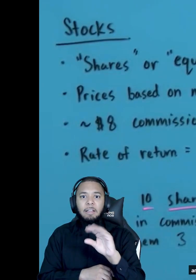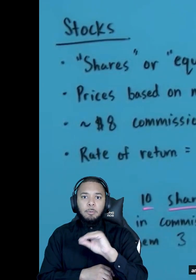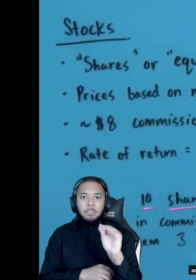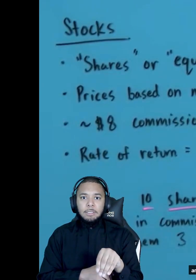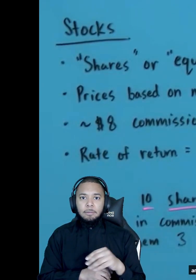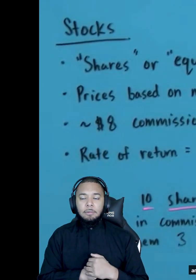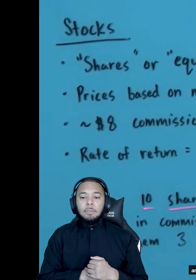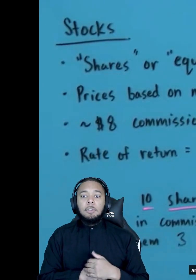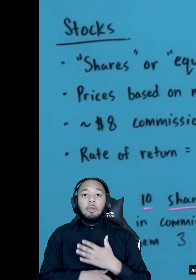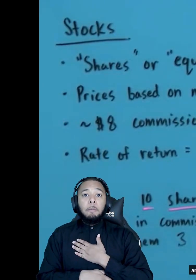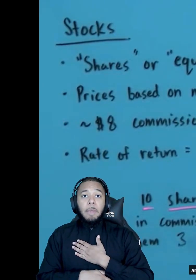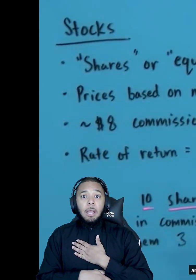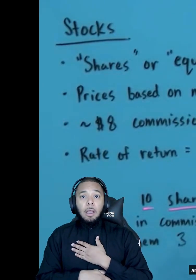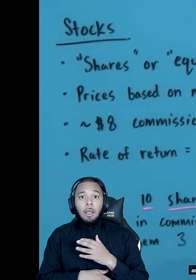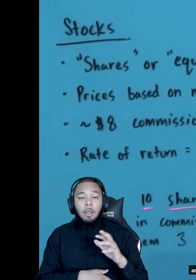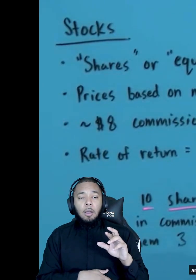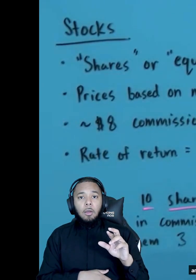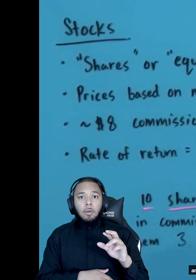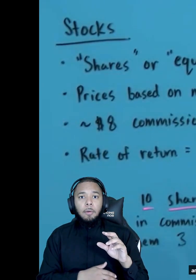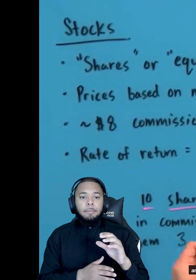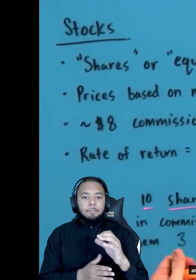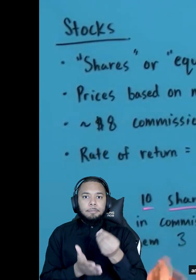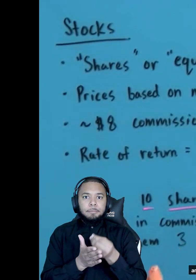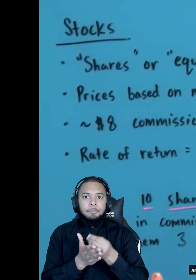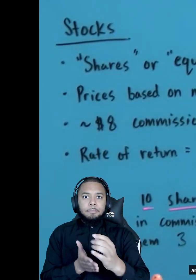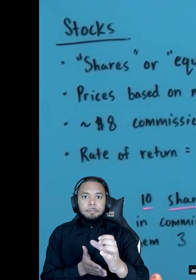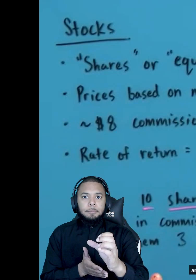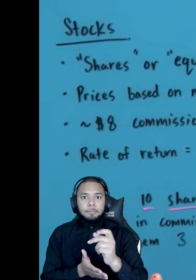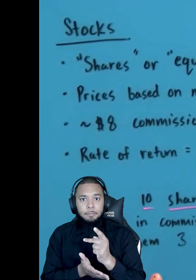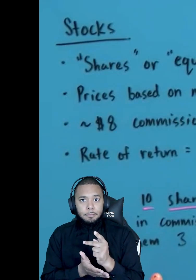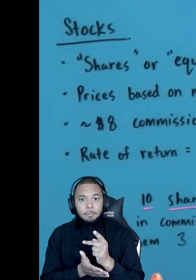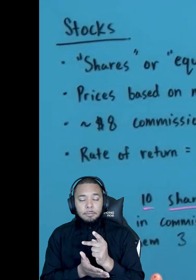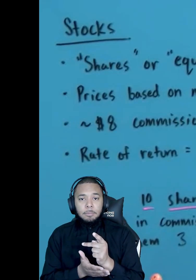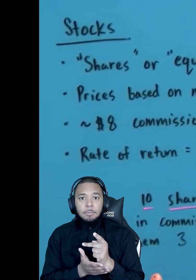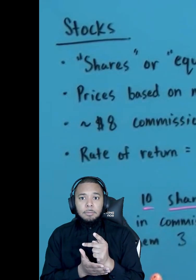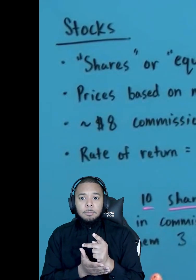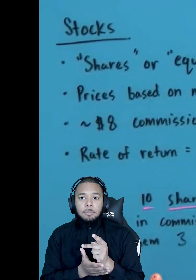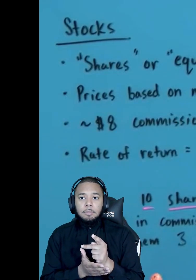Right, so my rate of return here is